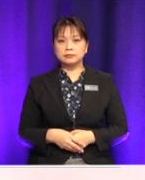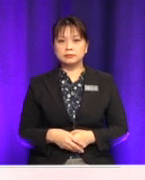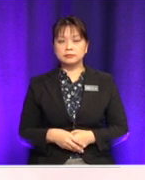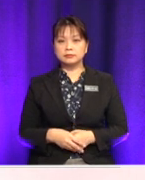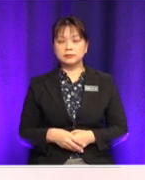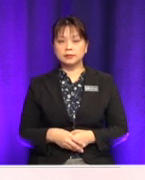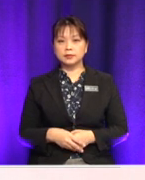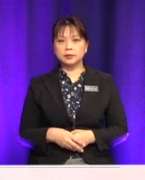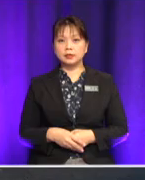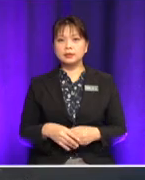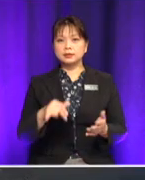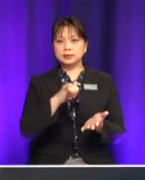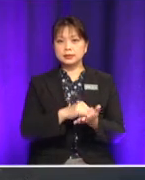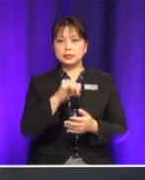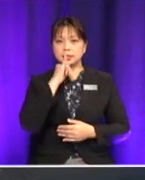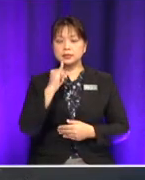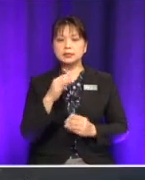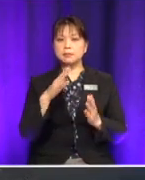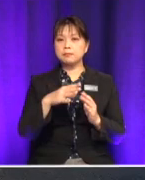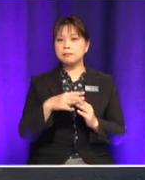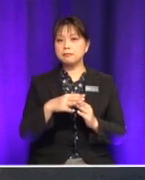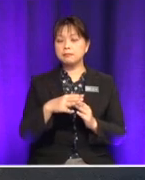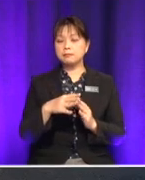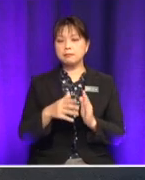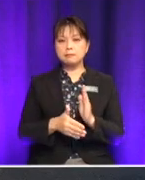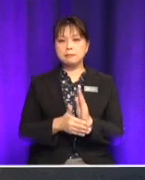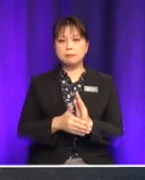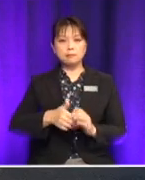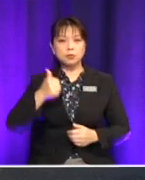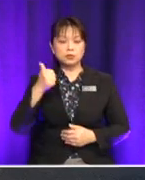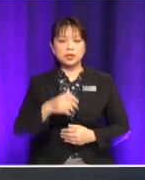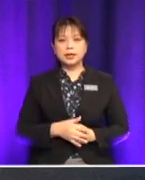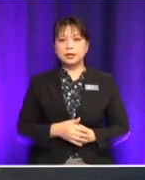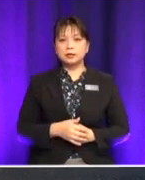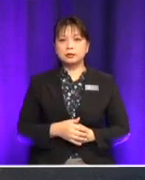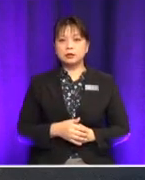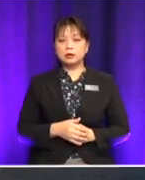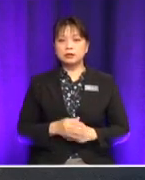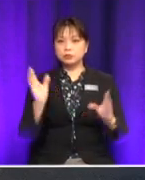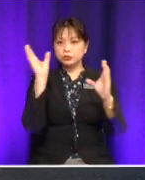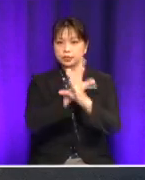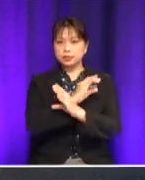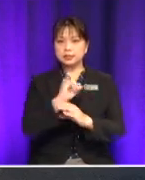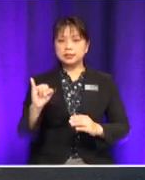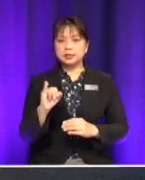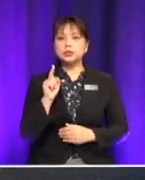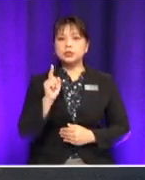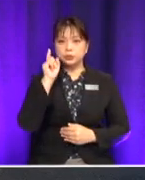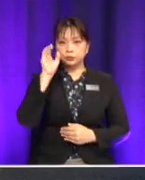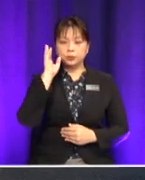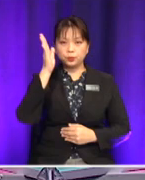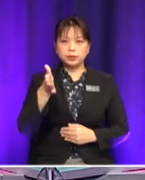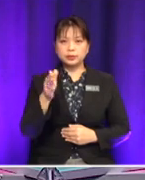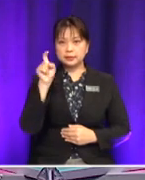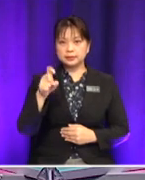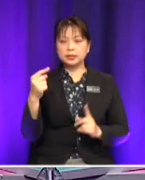this is the most challenging section, mm-hmm. we will about to hear the audio, the second round. All right, guys? Right. So you